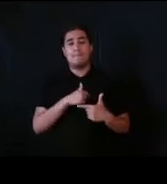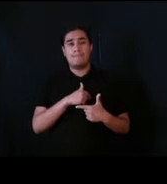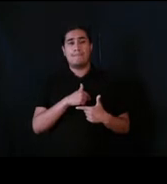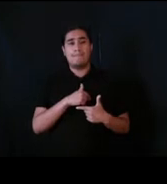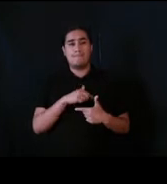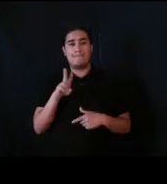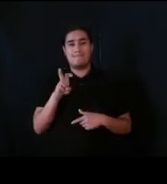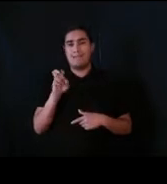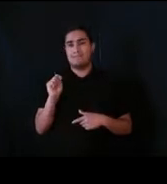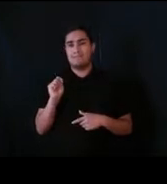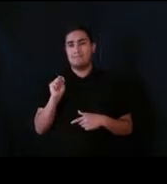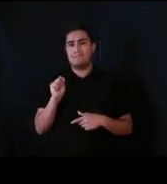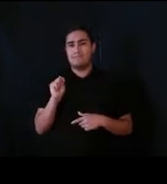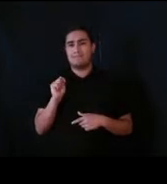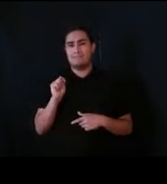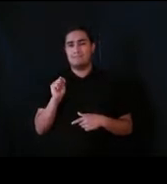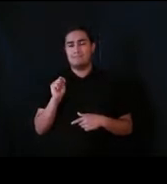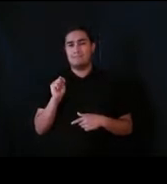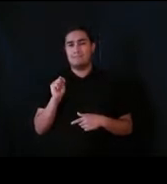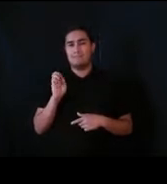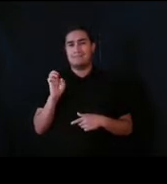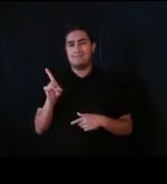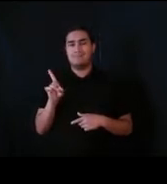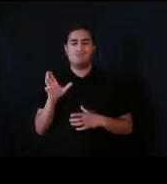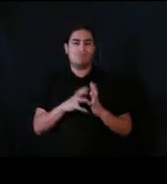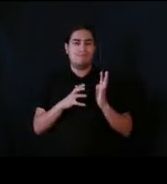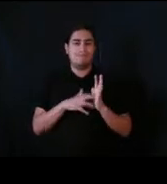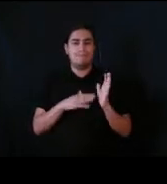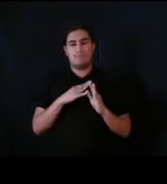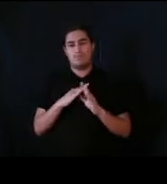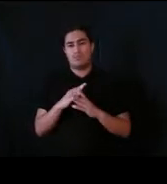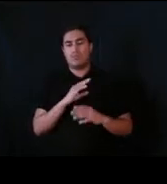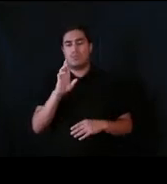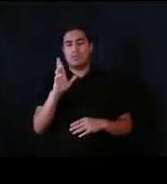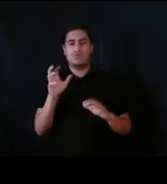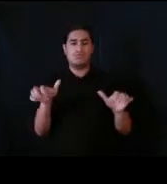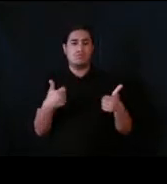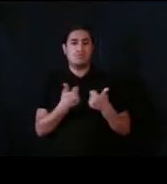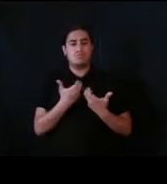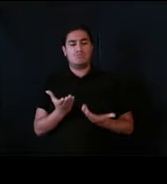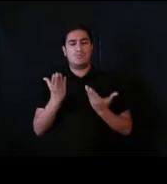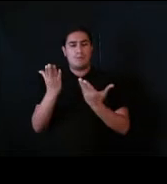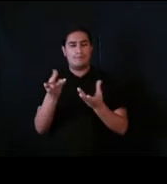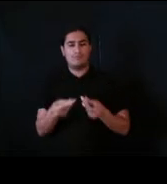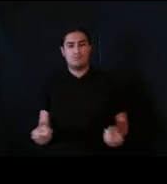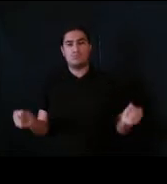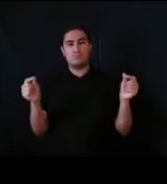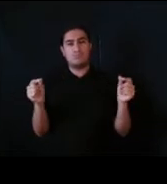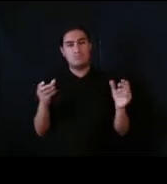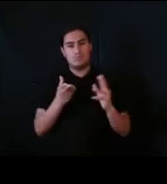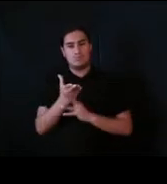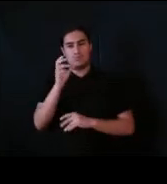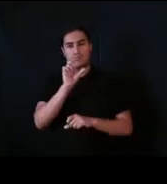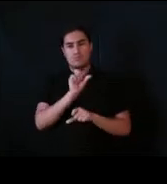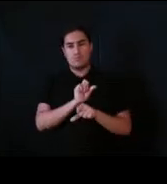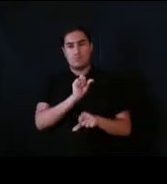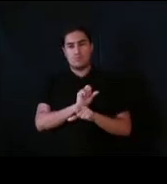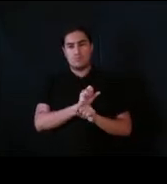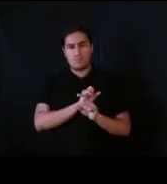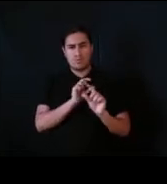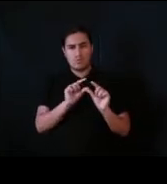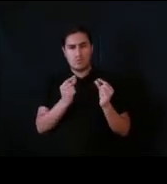vetted the draft barriers or challenges and recommended solutions through the work group and we